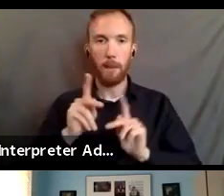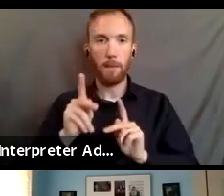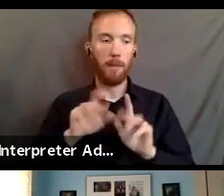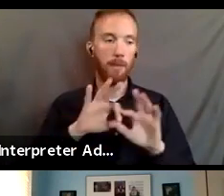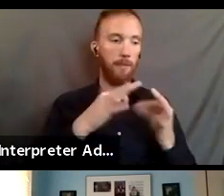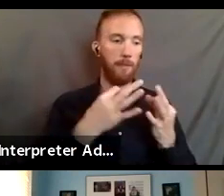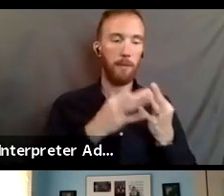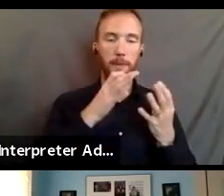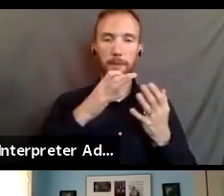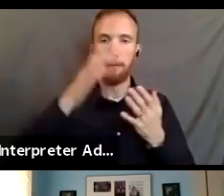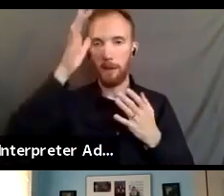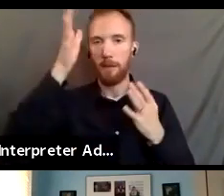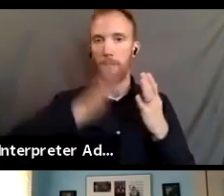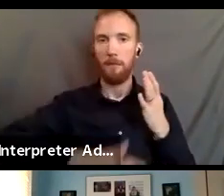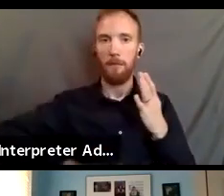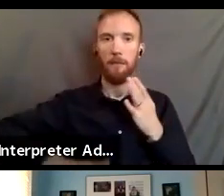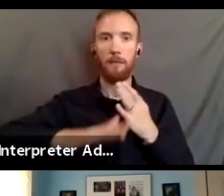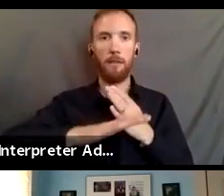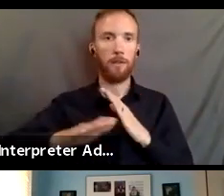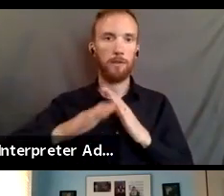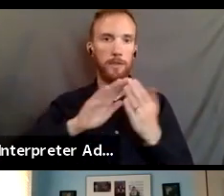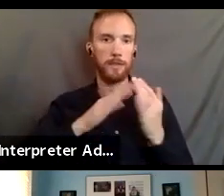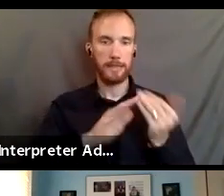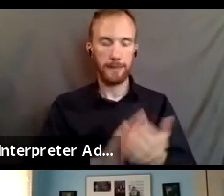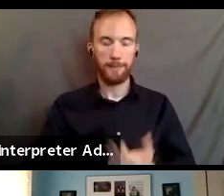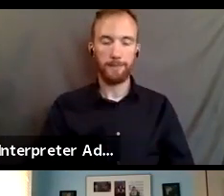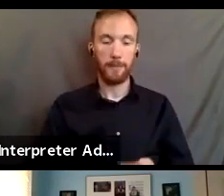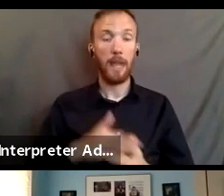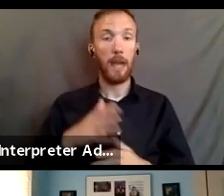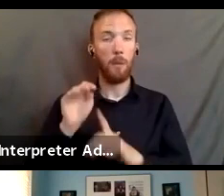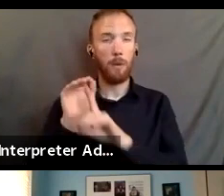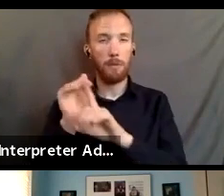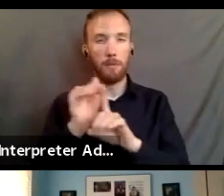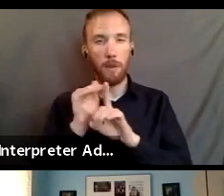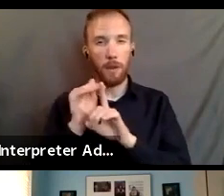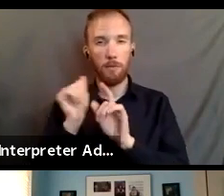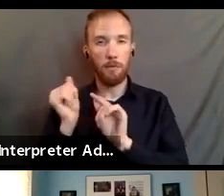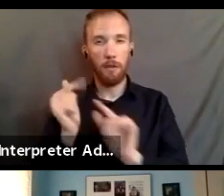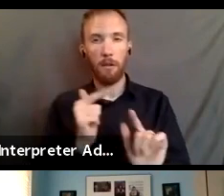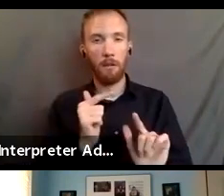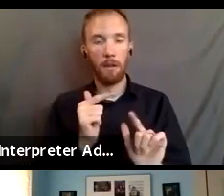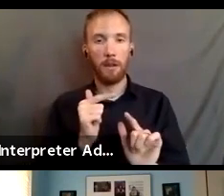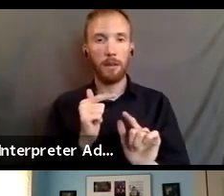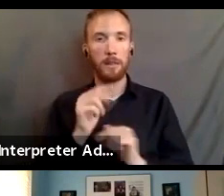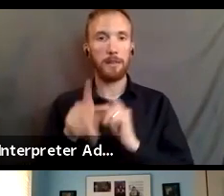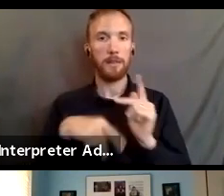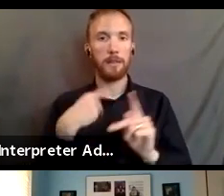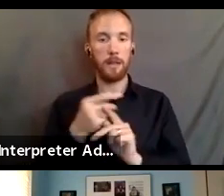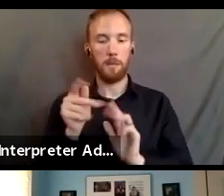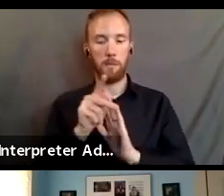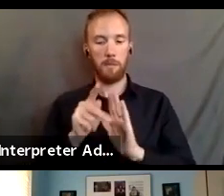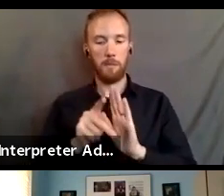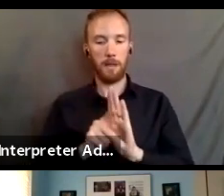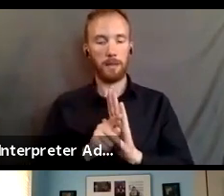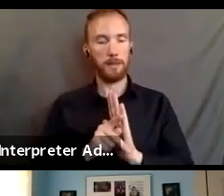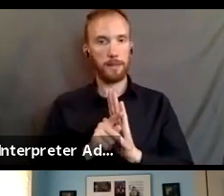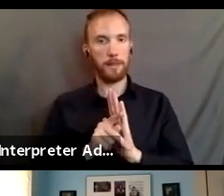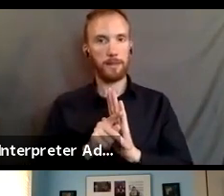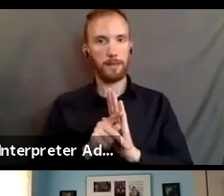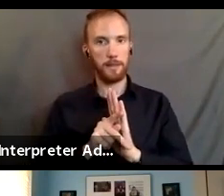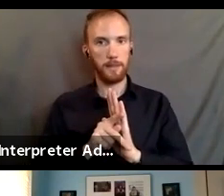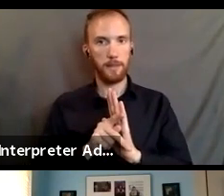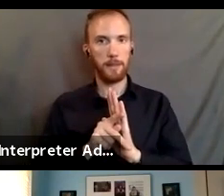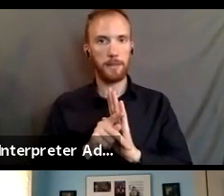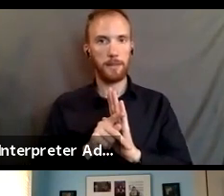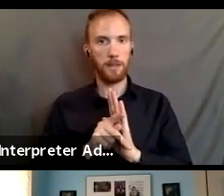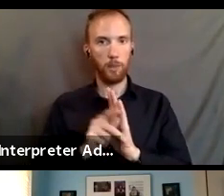remind this board of education of the kind of policies that were done before your time but continue